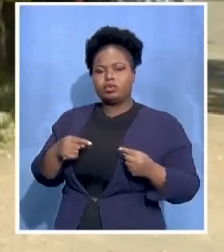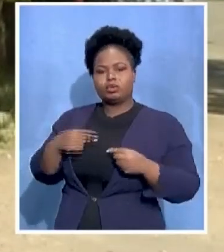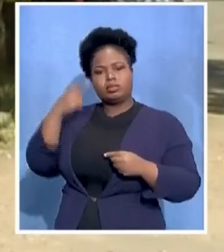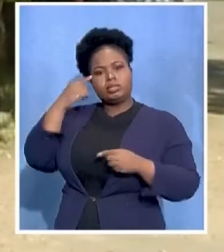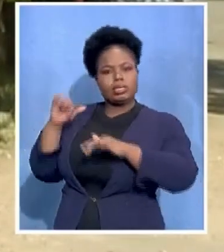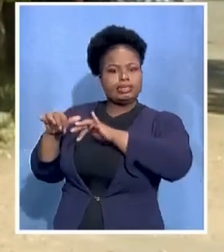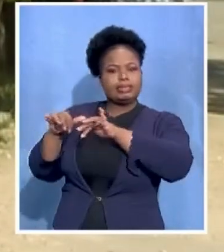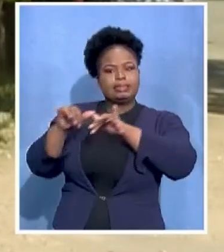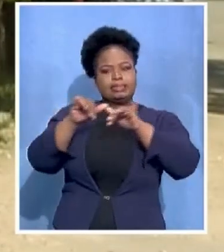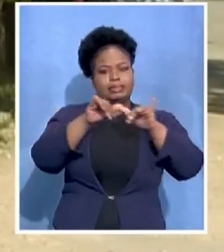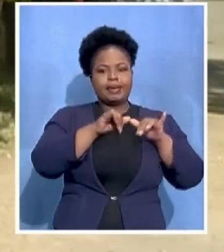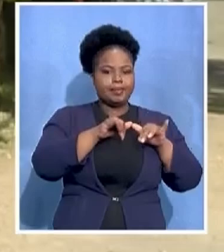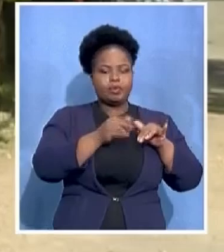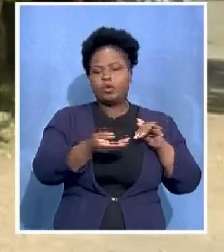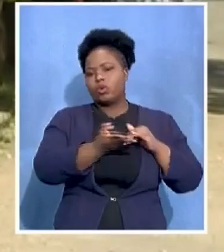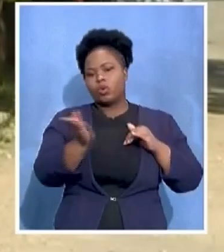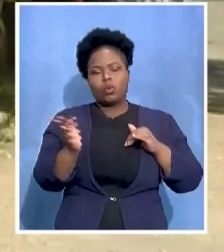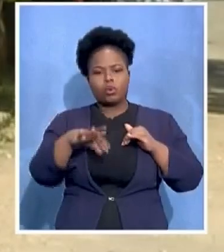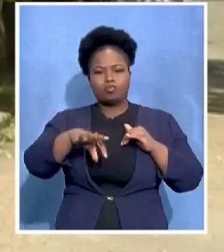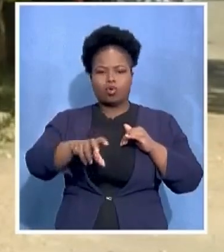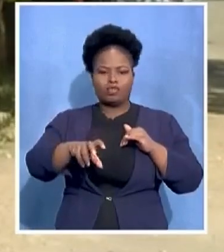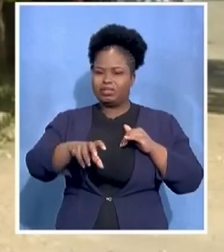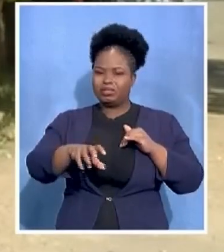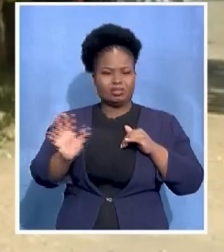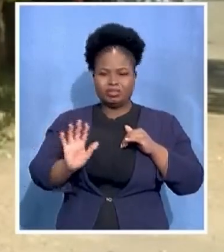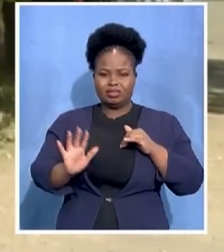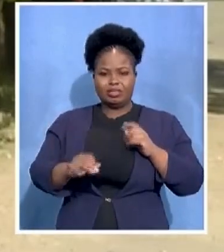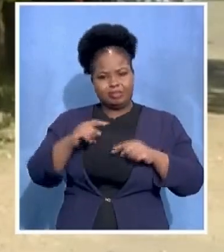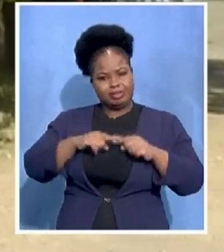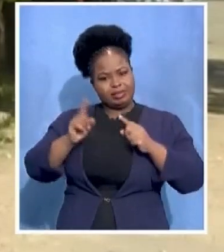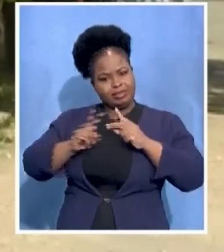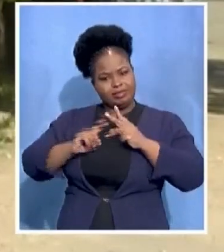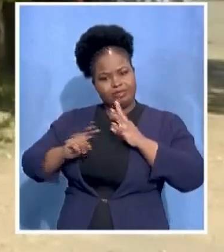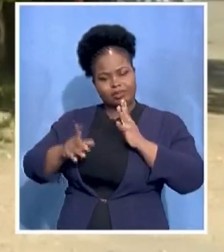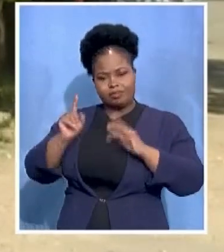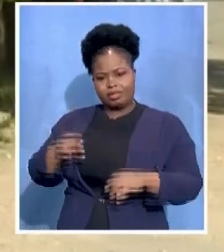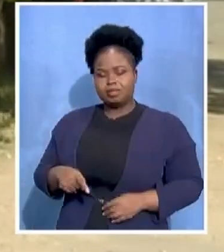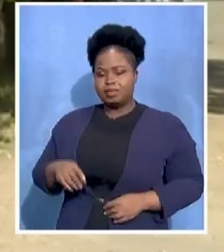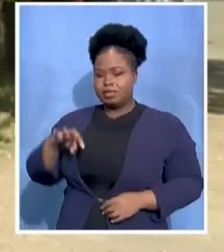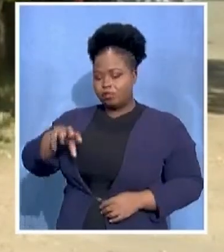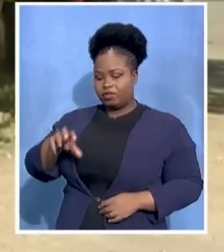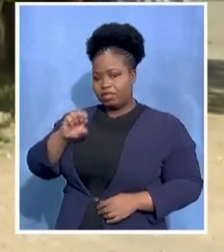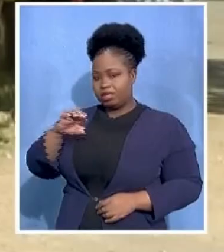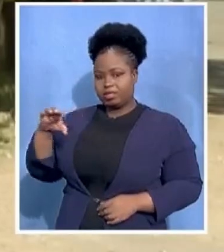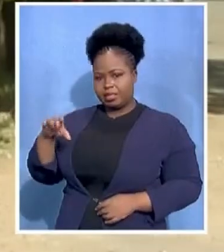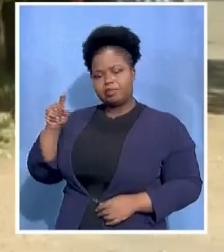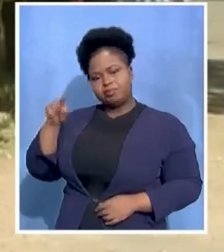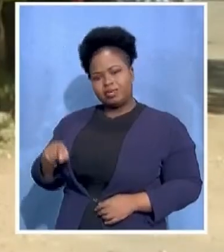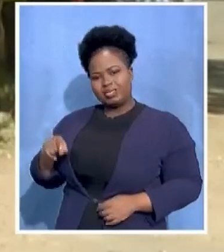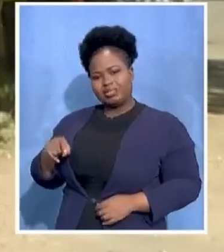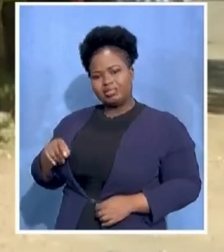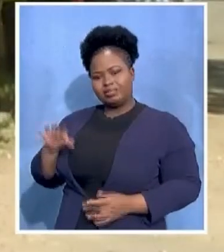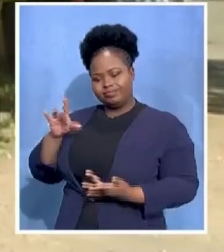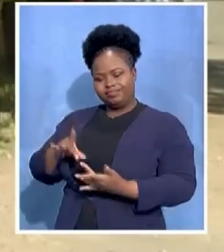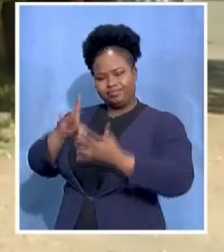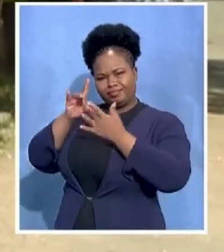implement this blanket approach, but for sure the Eastern Cape must be treated with the sensitivity that it deserves. It must be